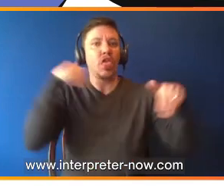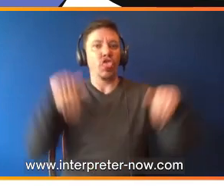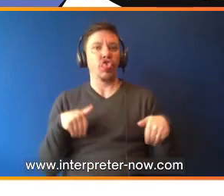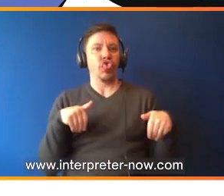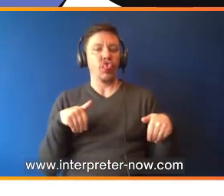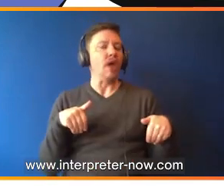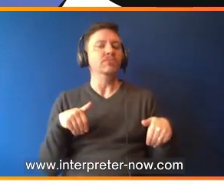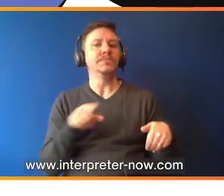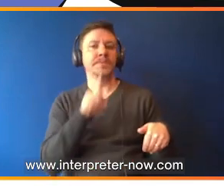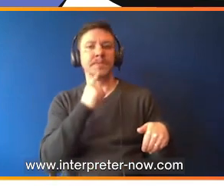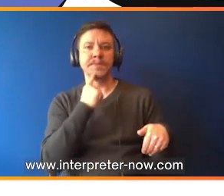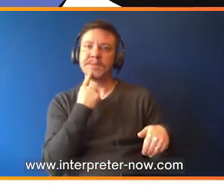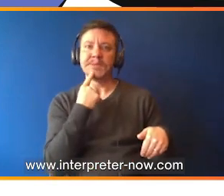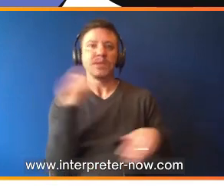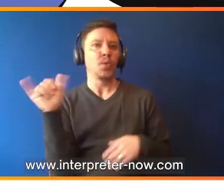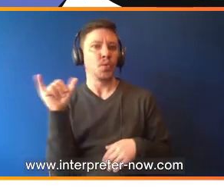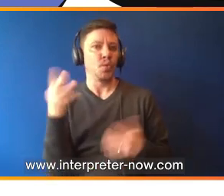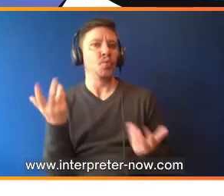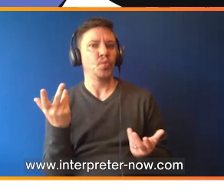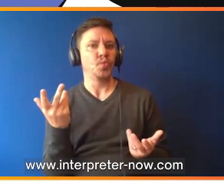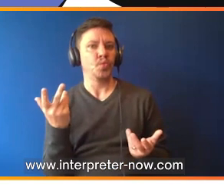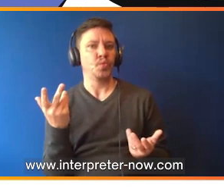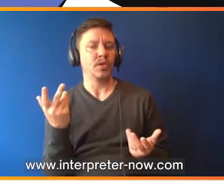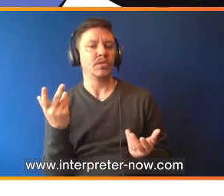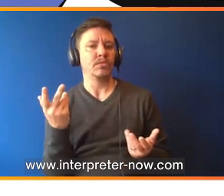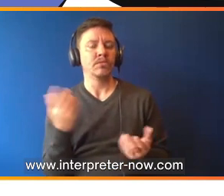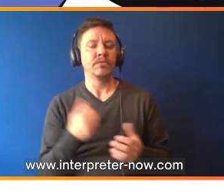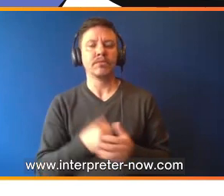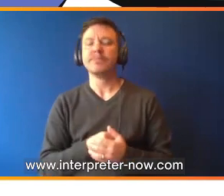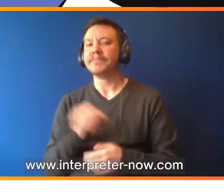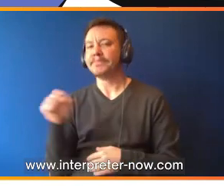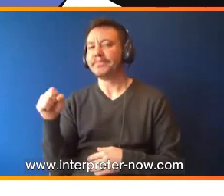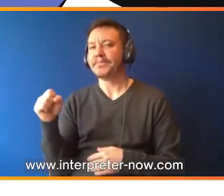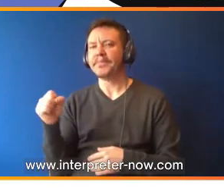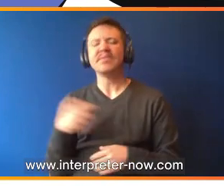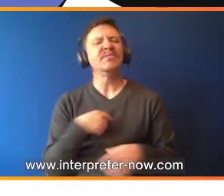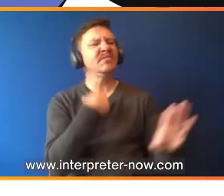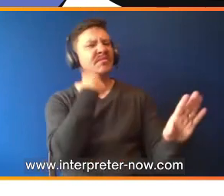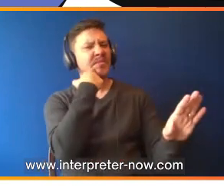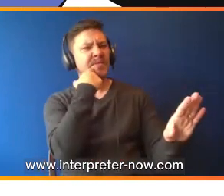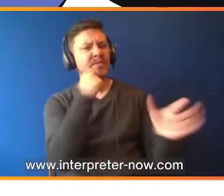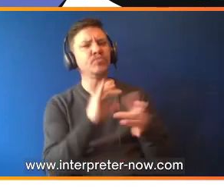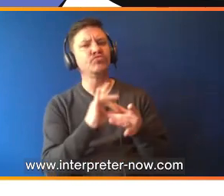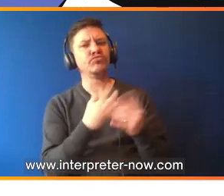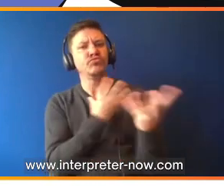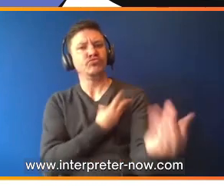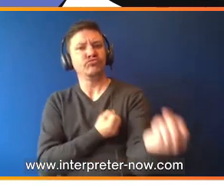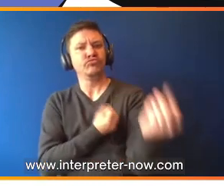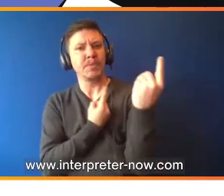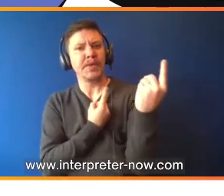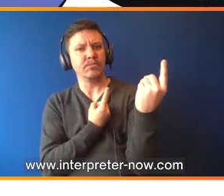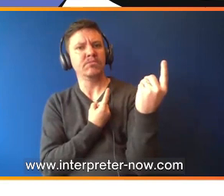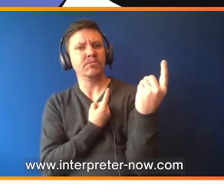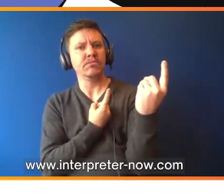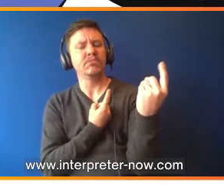done a lot of work with entrepreneurs and designers who often make assumptions about people. And it, I think